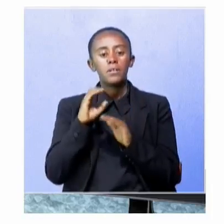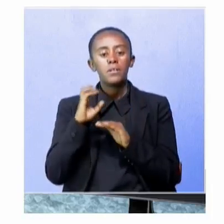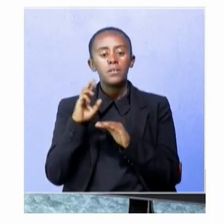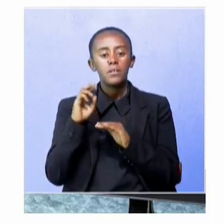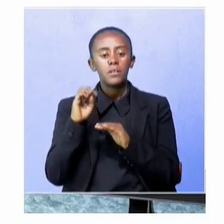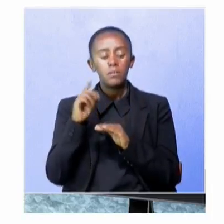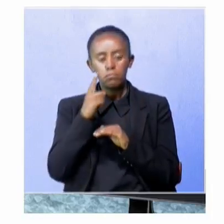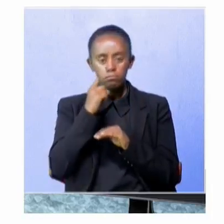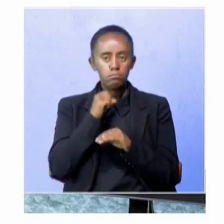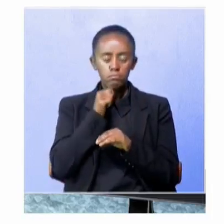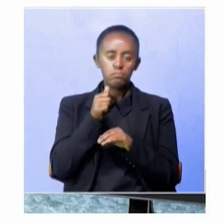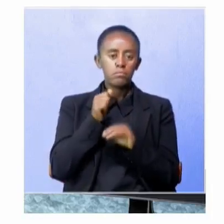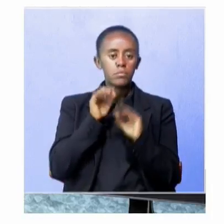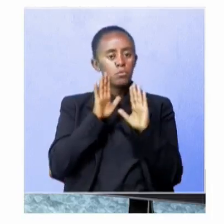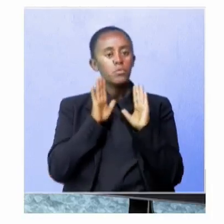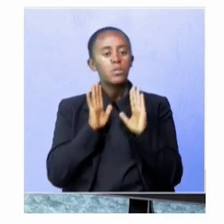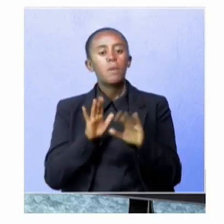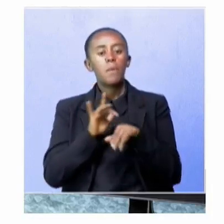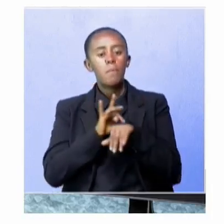blank